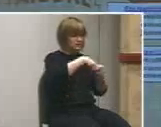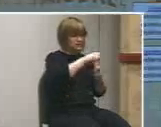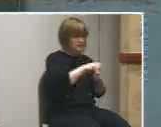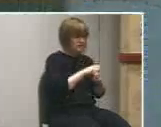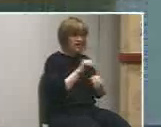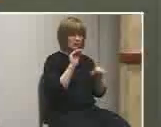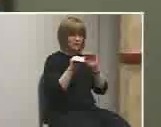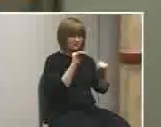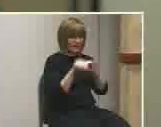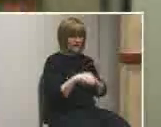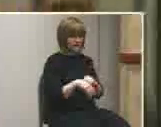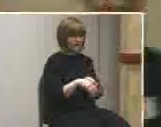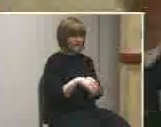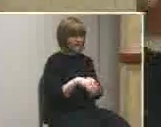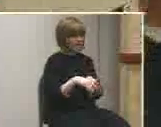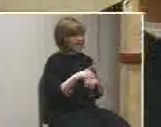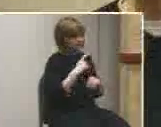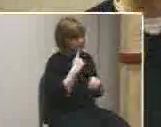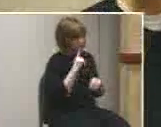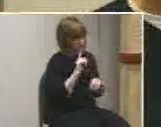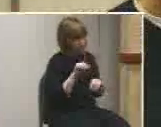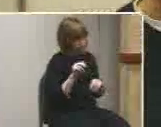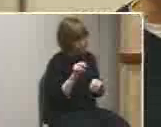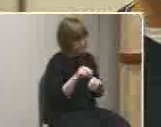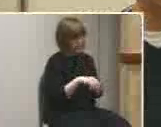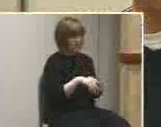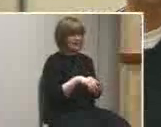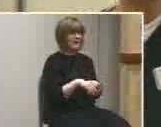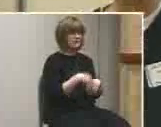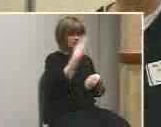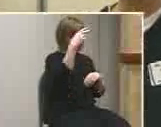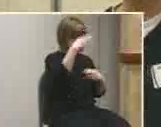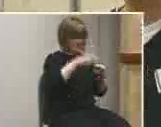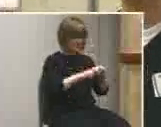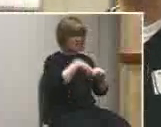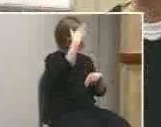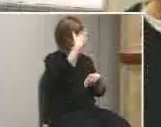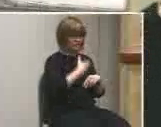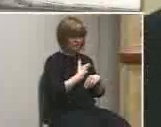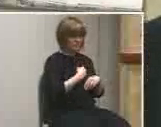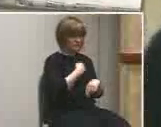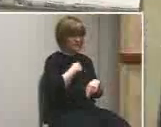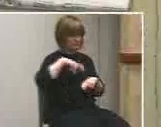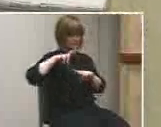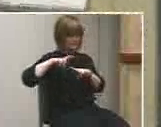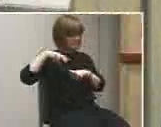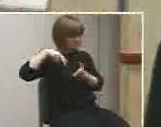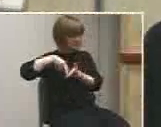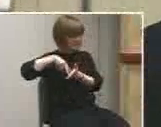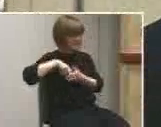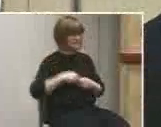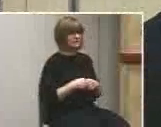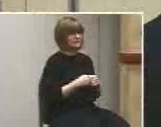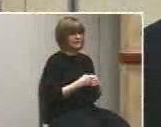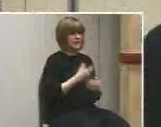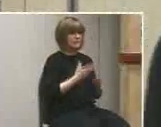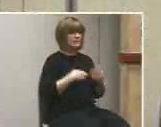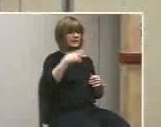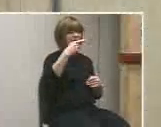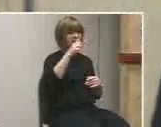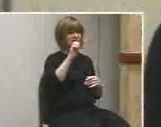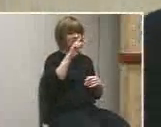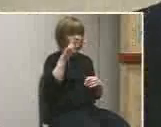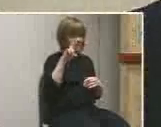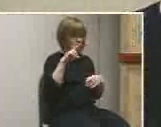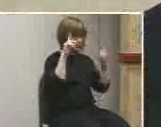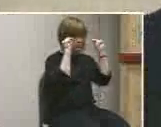finger. What is it going to take? Having them sit right in front of me, having me stand by them all the time, having them have a peer tutor, having